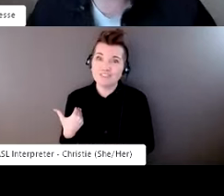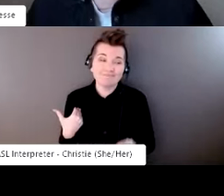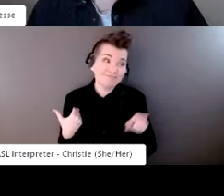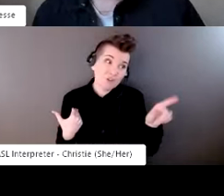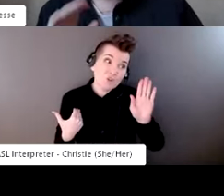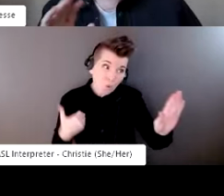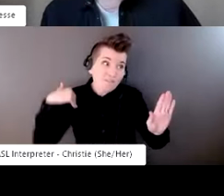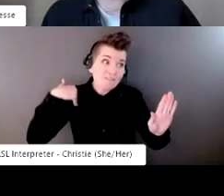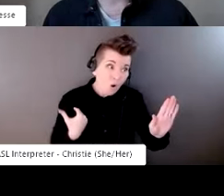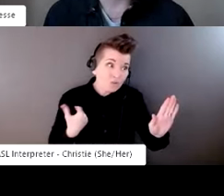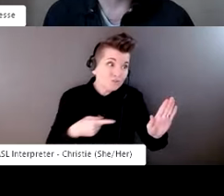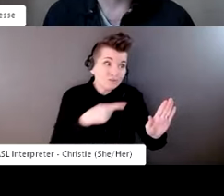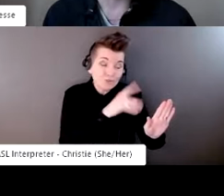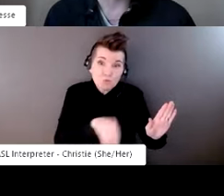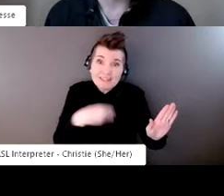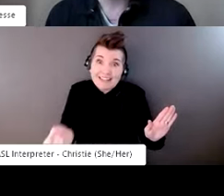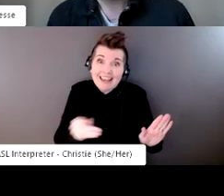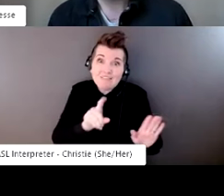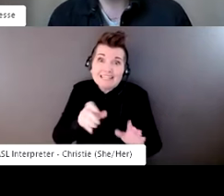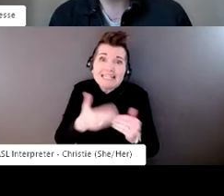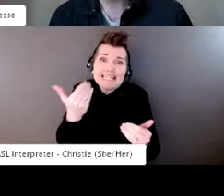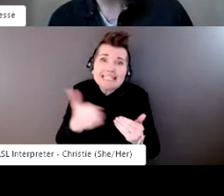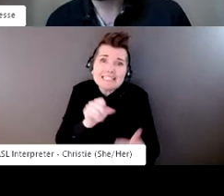back. So just a case of sort of buyer beware.